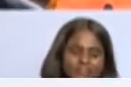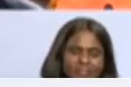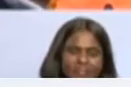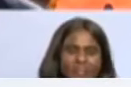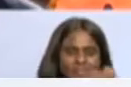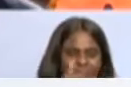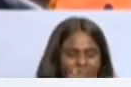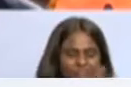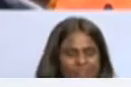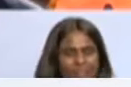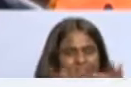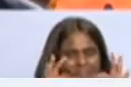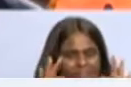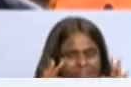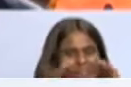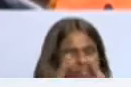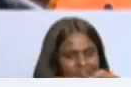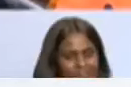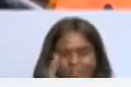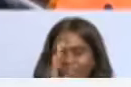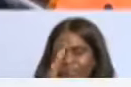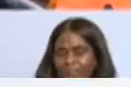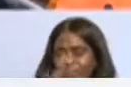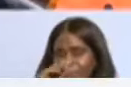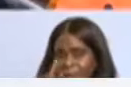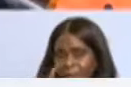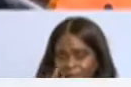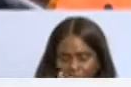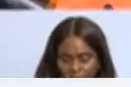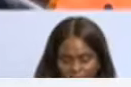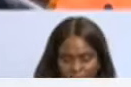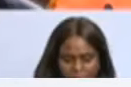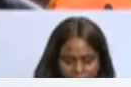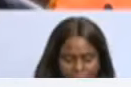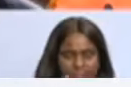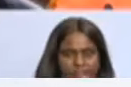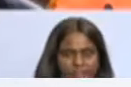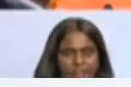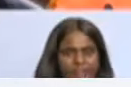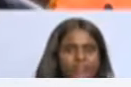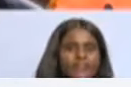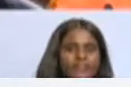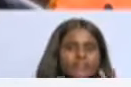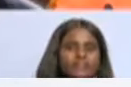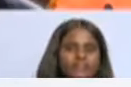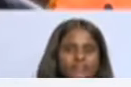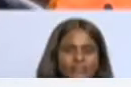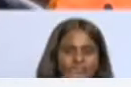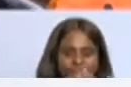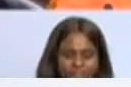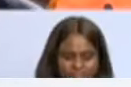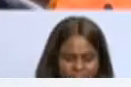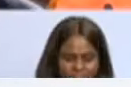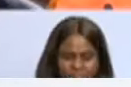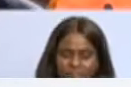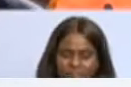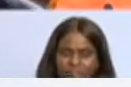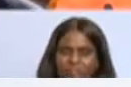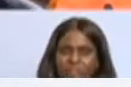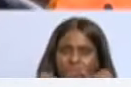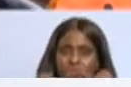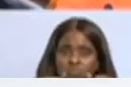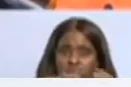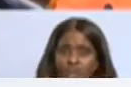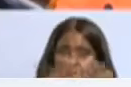smart villages, Madam Speaker, is that we have now adopted which we have adopted entails the provision